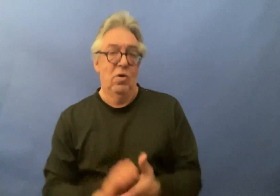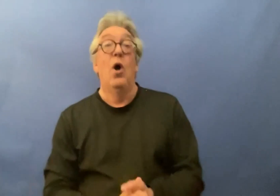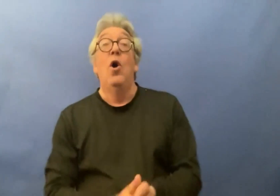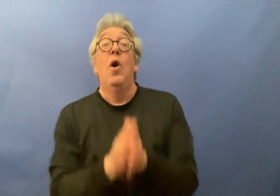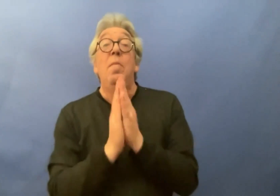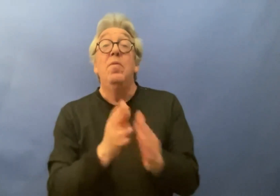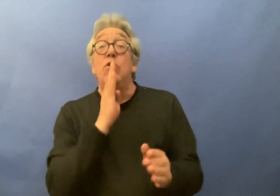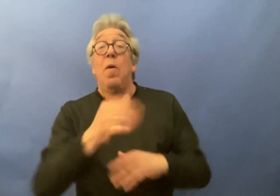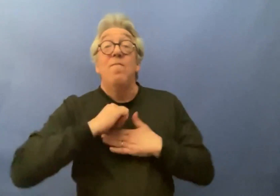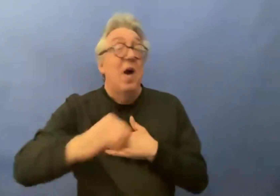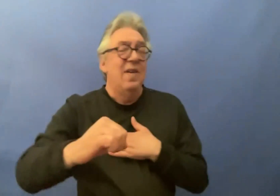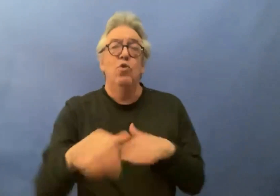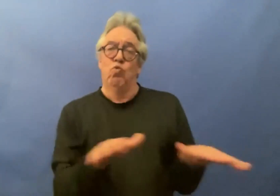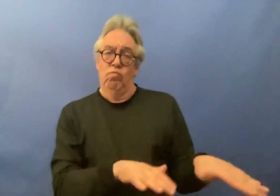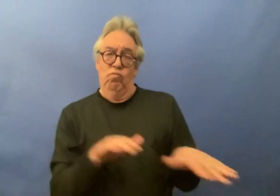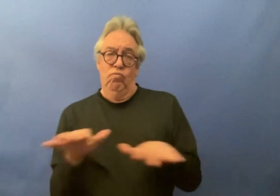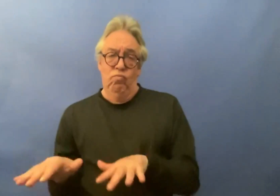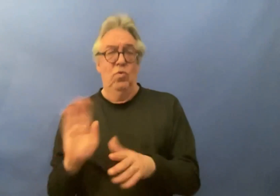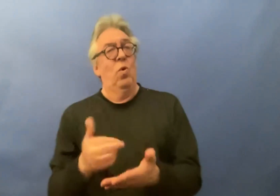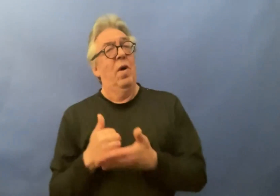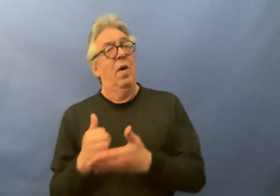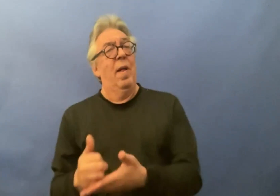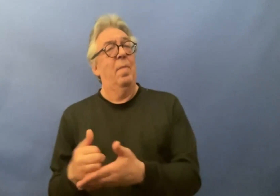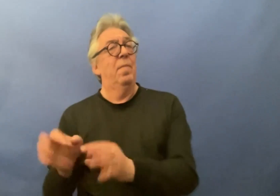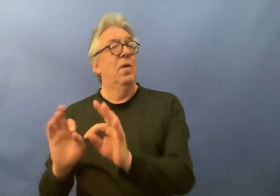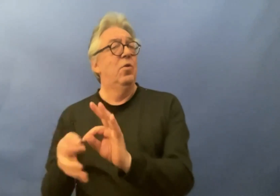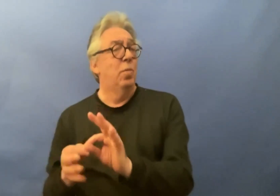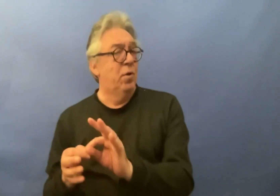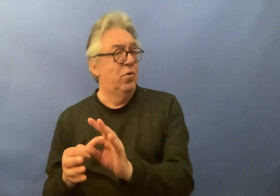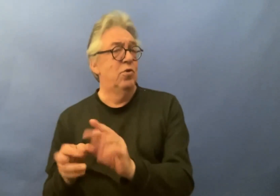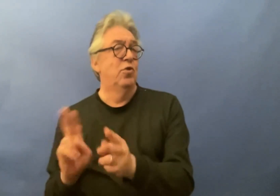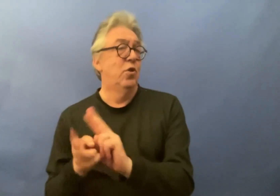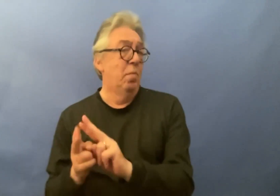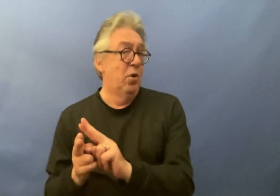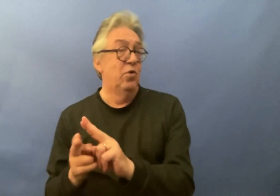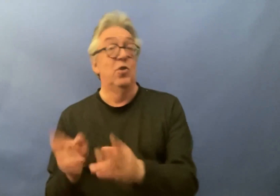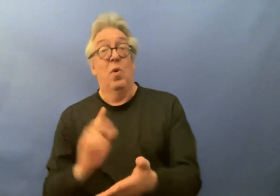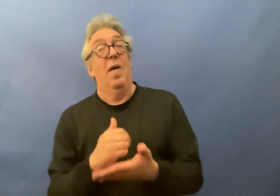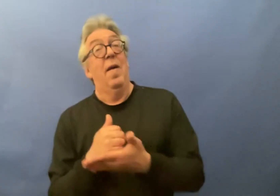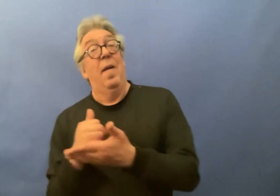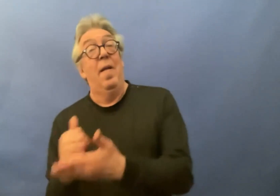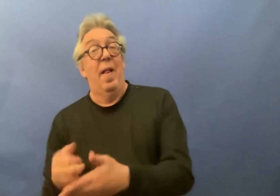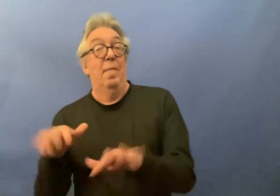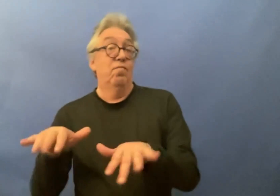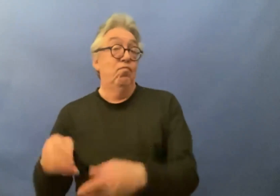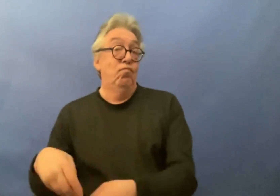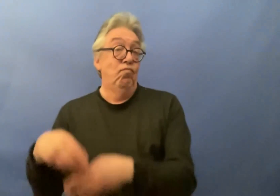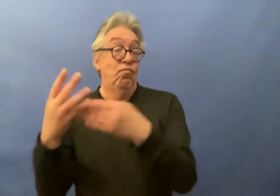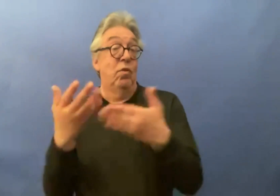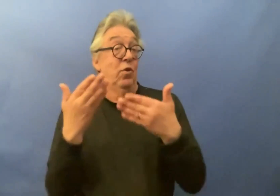all and have a good meeting, and I will paste the link for the captioning again in the chat box.